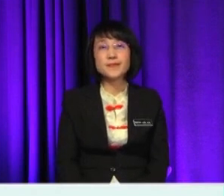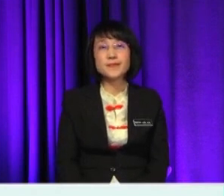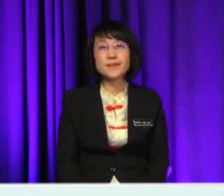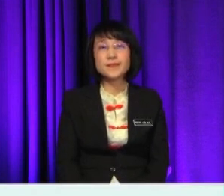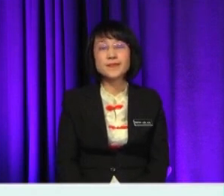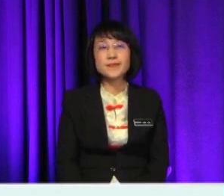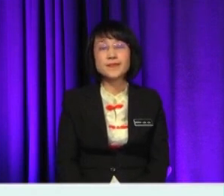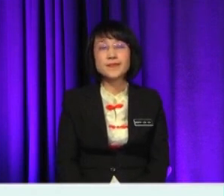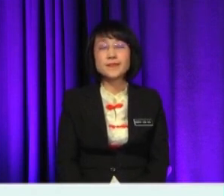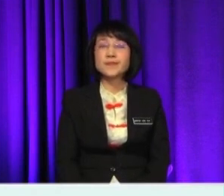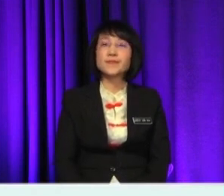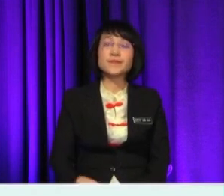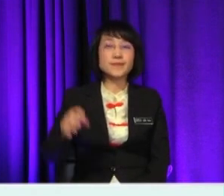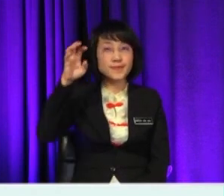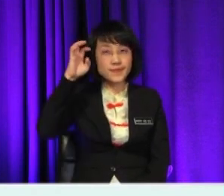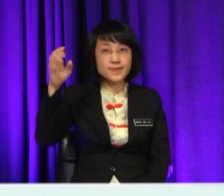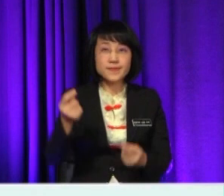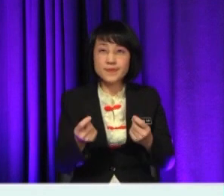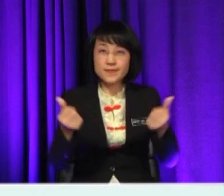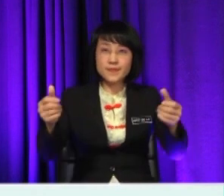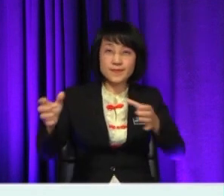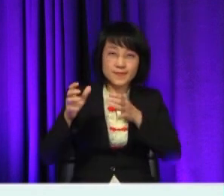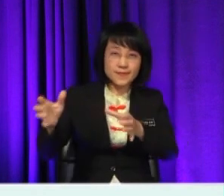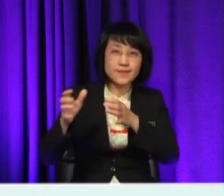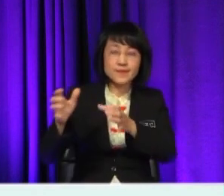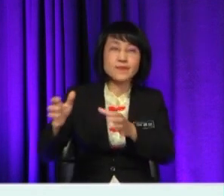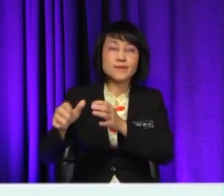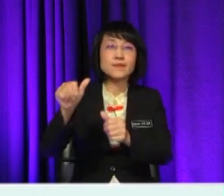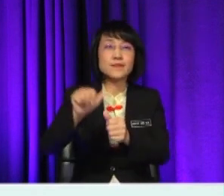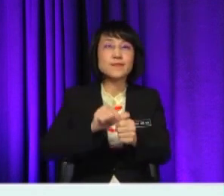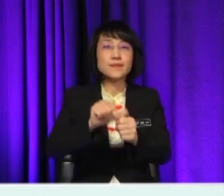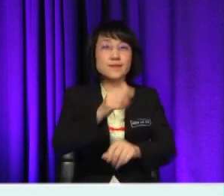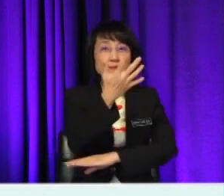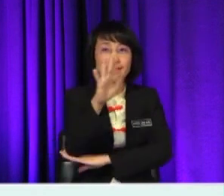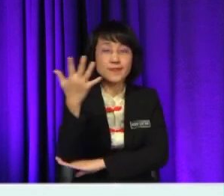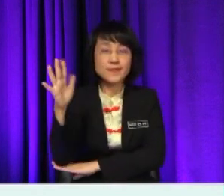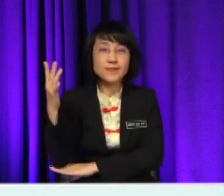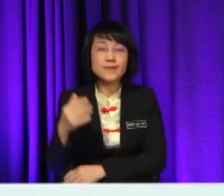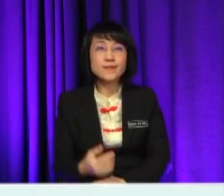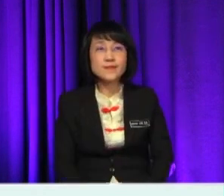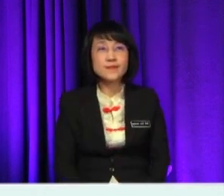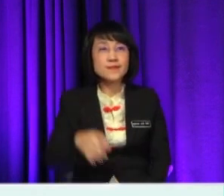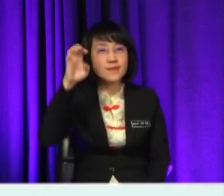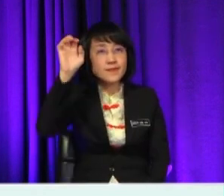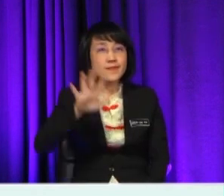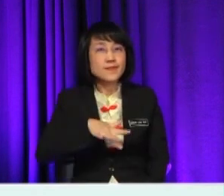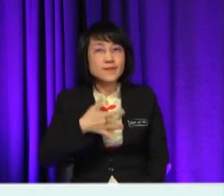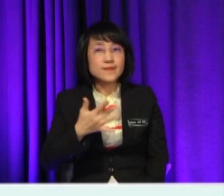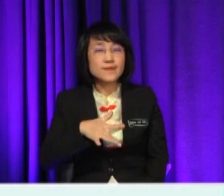Okay, he tosses about in every bare tree. Here you mentioned that he is feeling